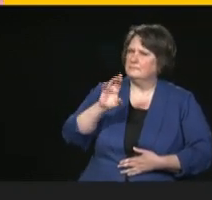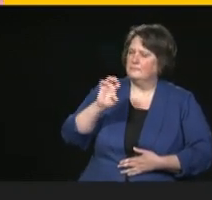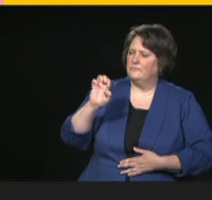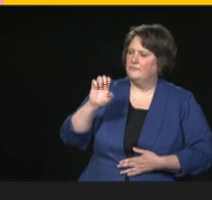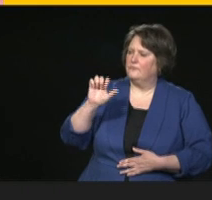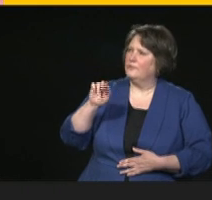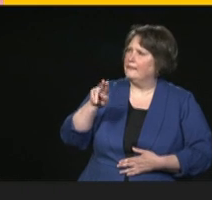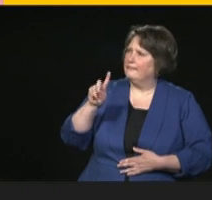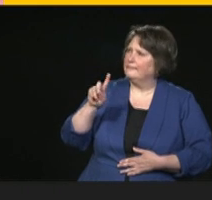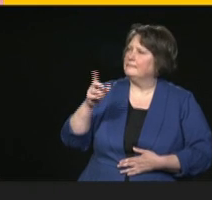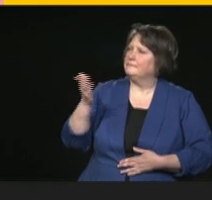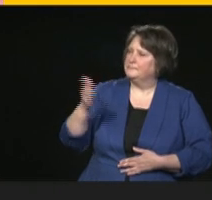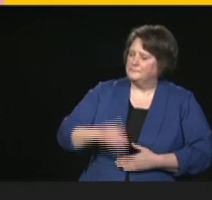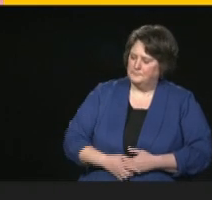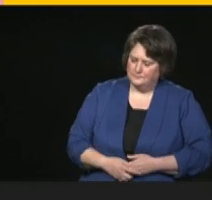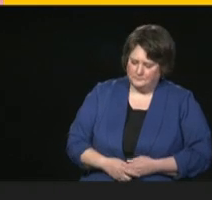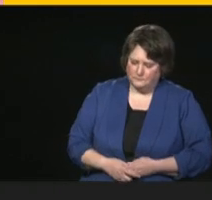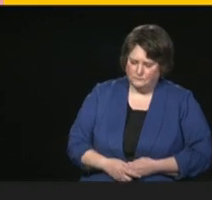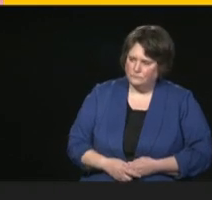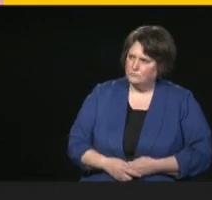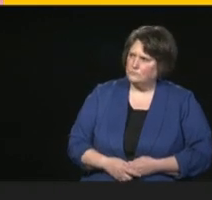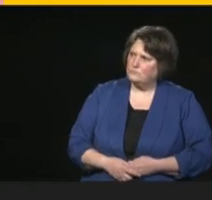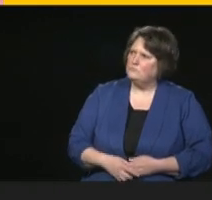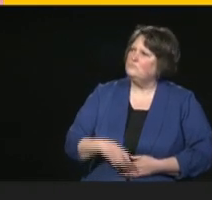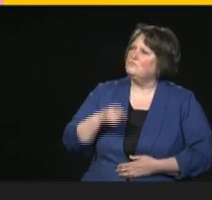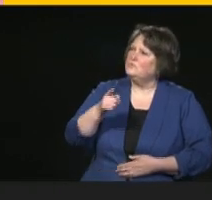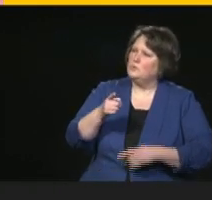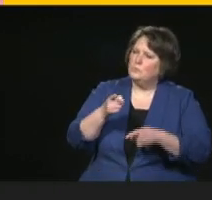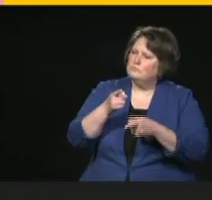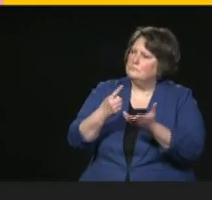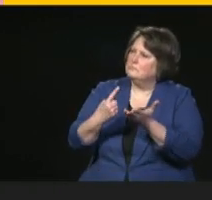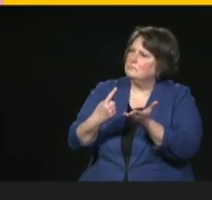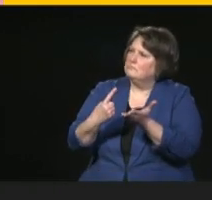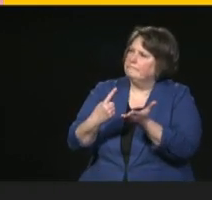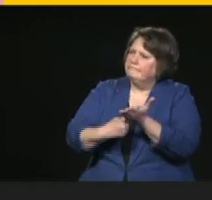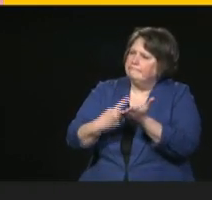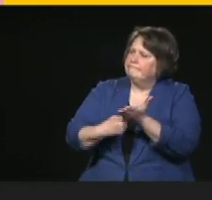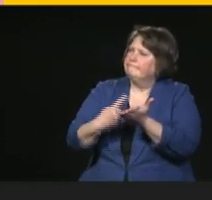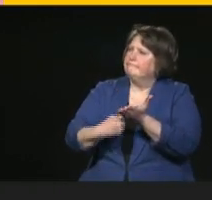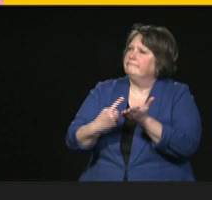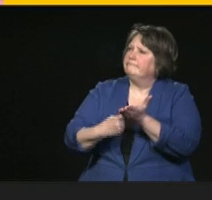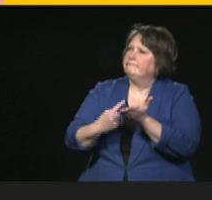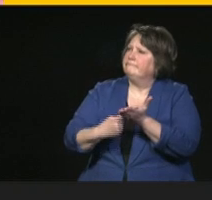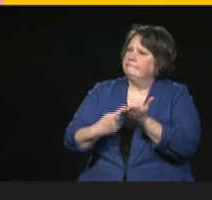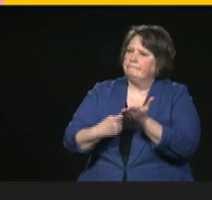the discussions that you've had with respect to U.S. troops at the border,